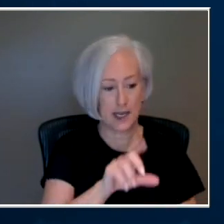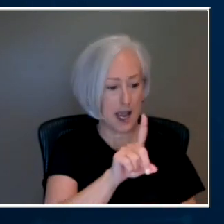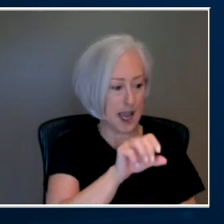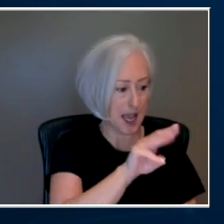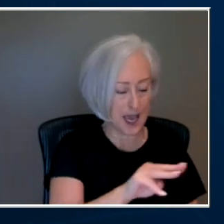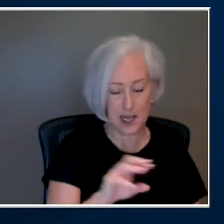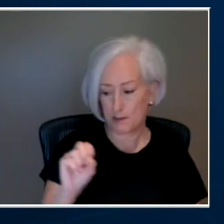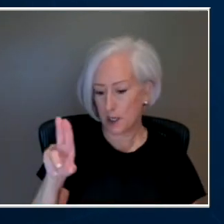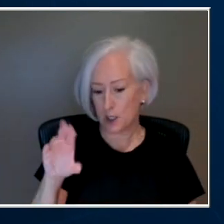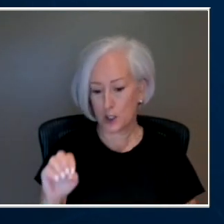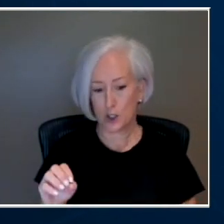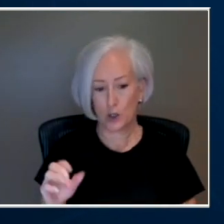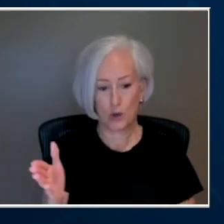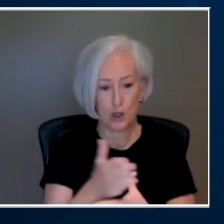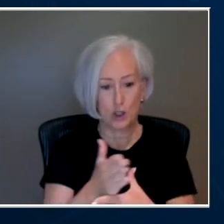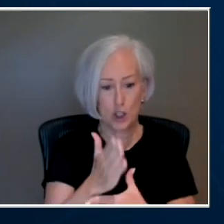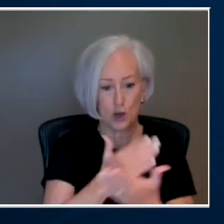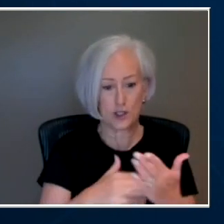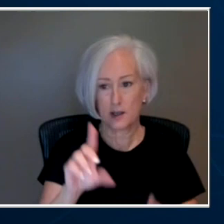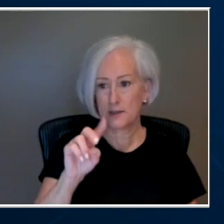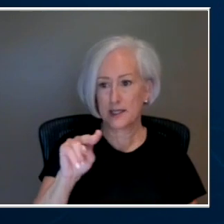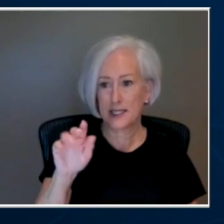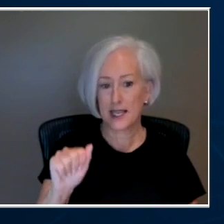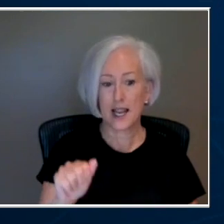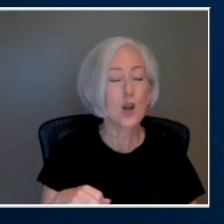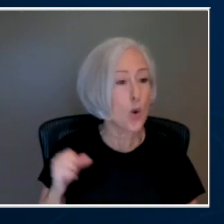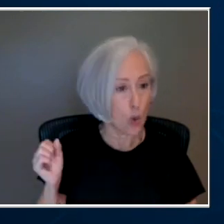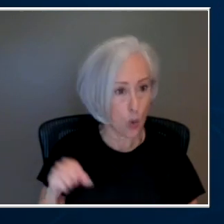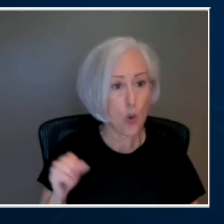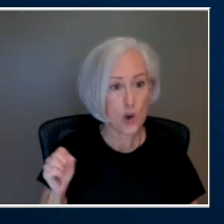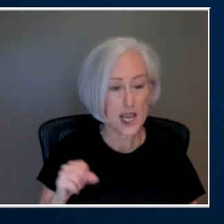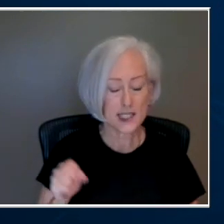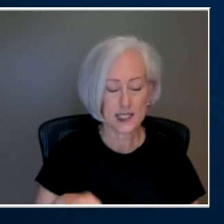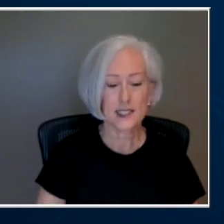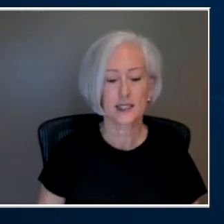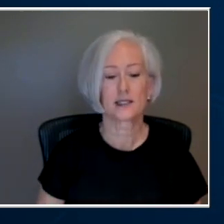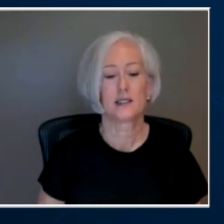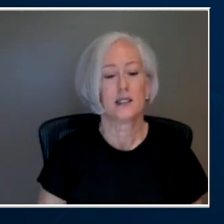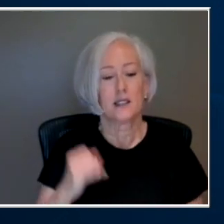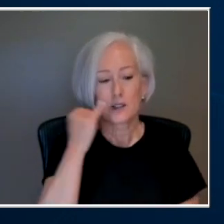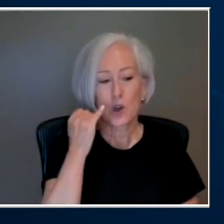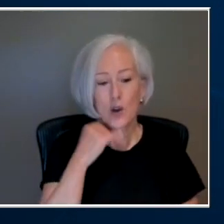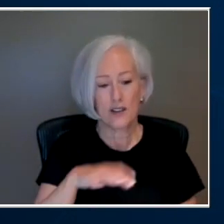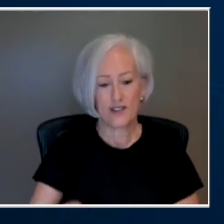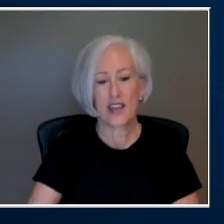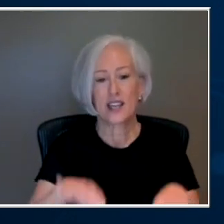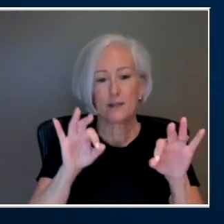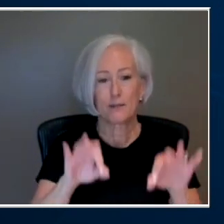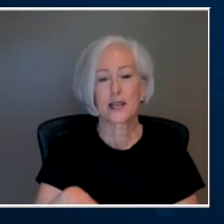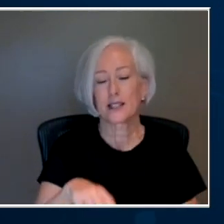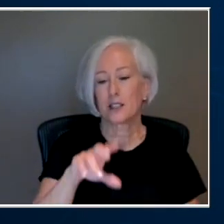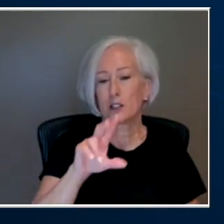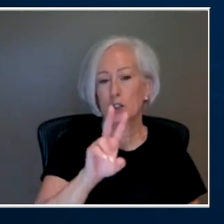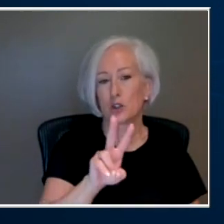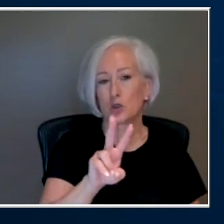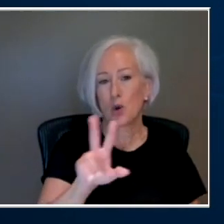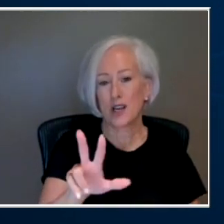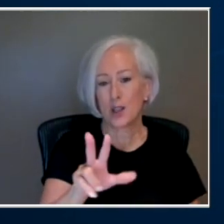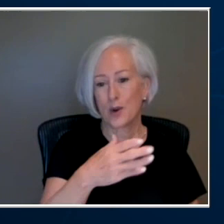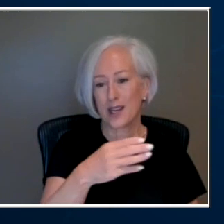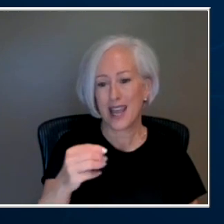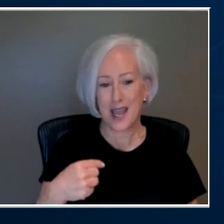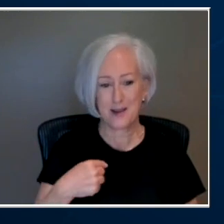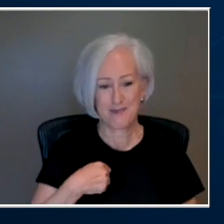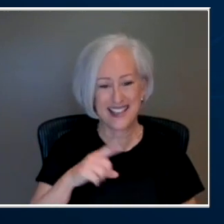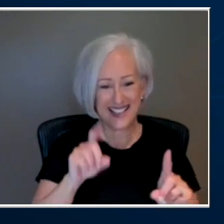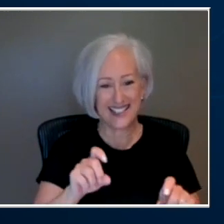some DNA? Oh yes, absolutely. Yeah, it is. So if they took a 23andMe test, would they come up as related? They will come up as a